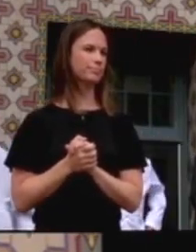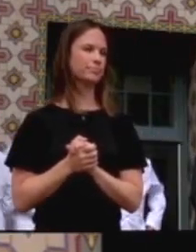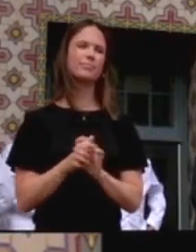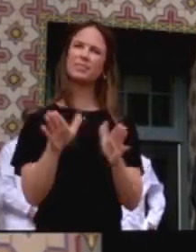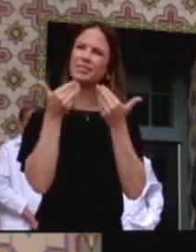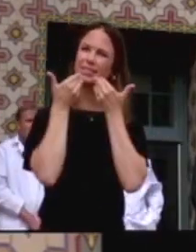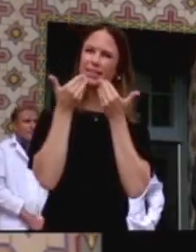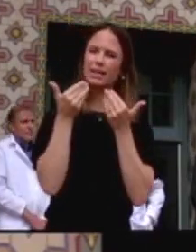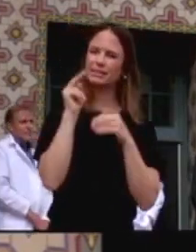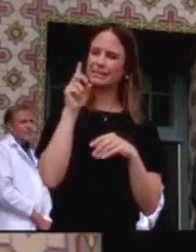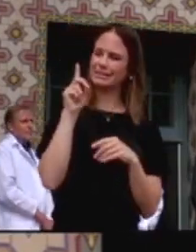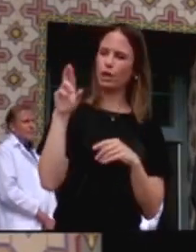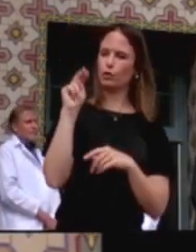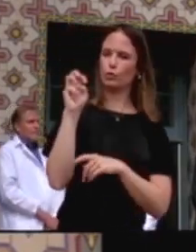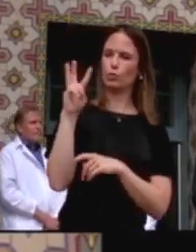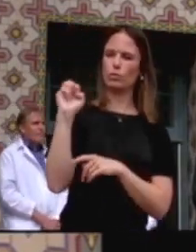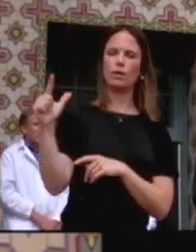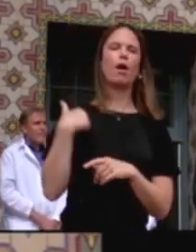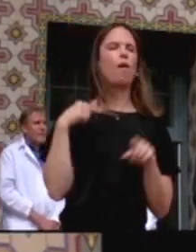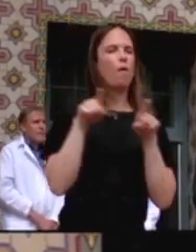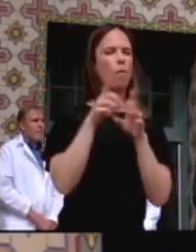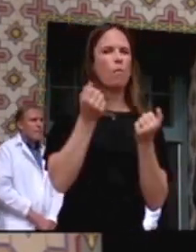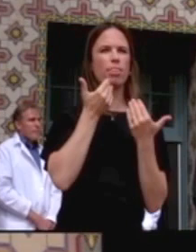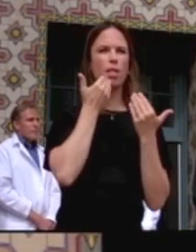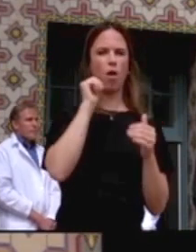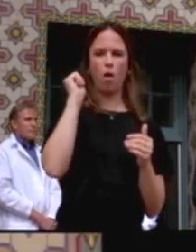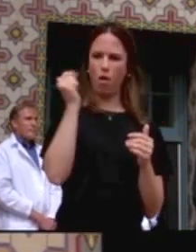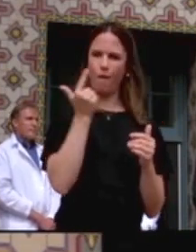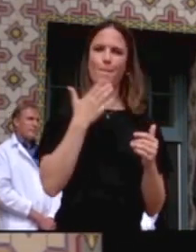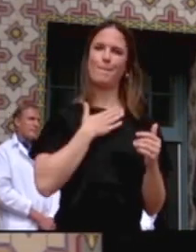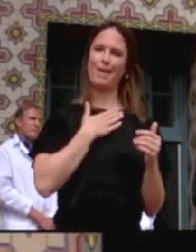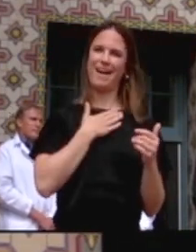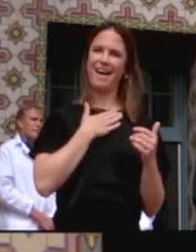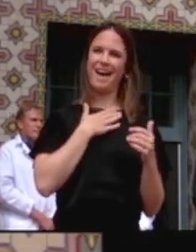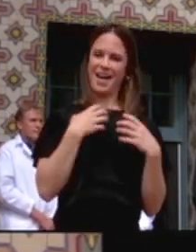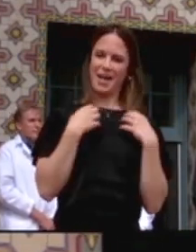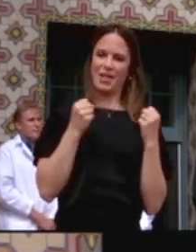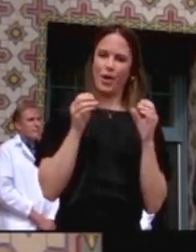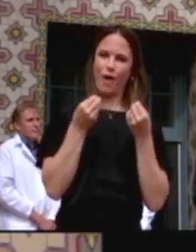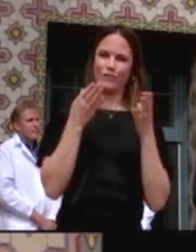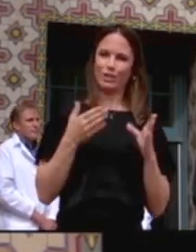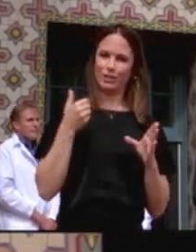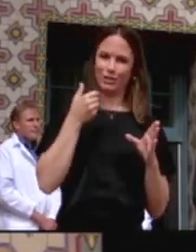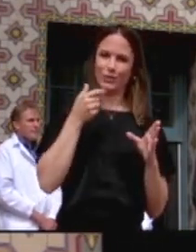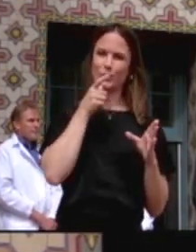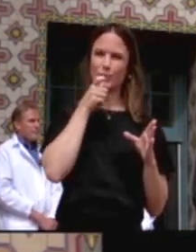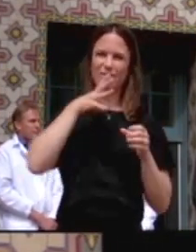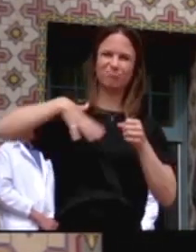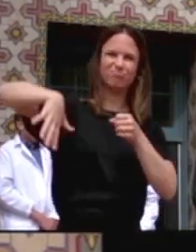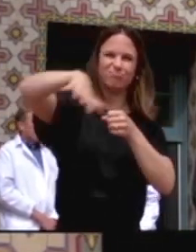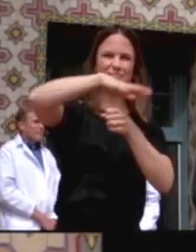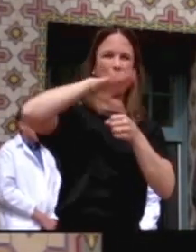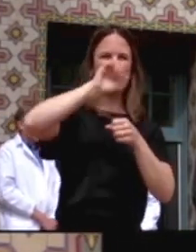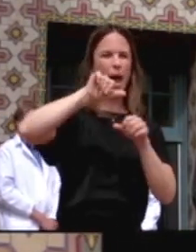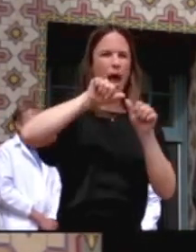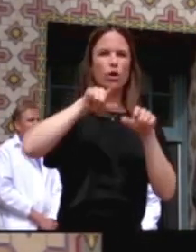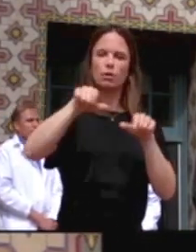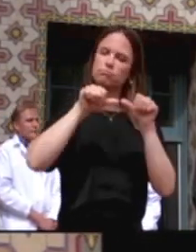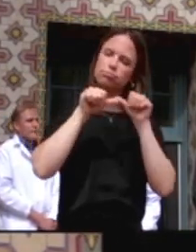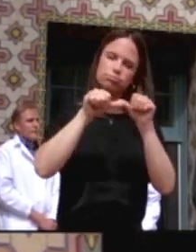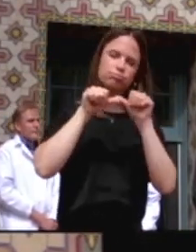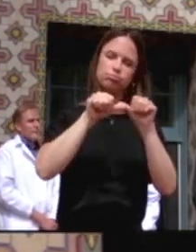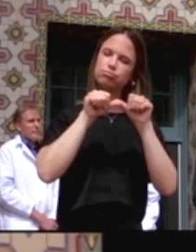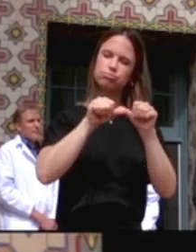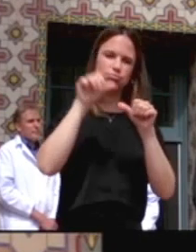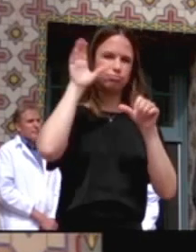Thank you, Dr. Newell. I would also like to thank all my fellow health officers across the Bay Area for all their tireless work over the past year